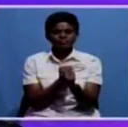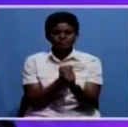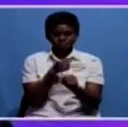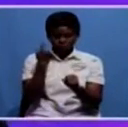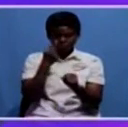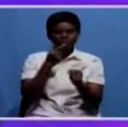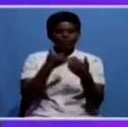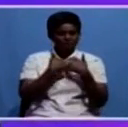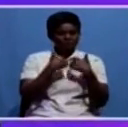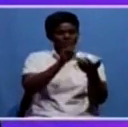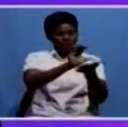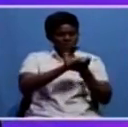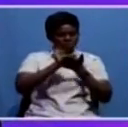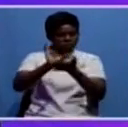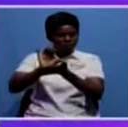are owed